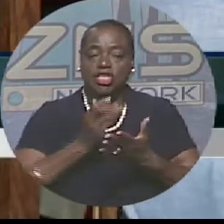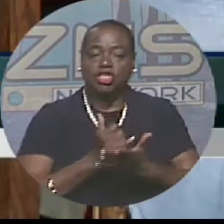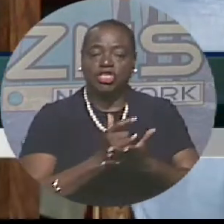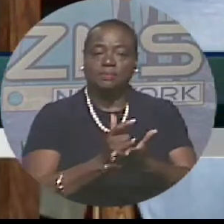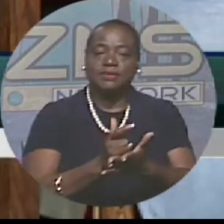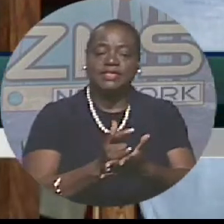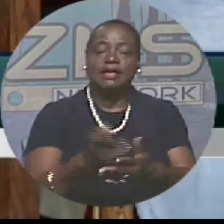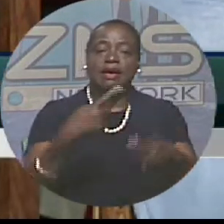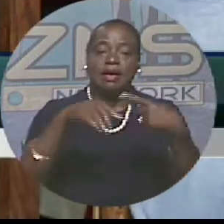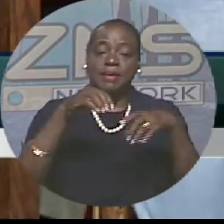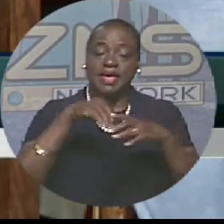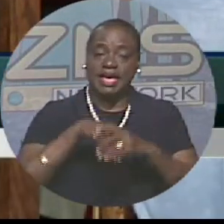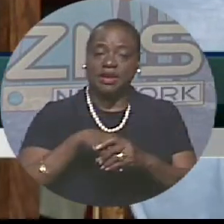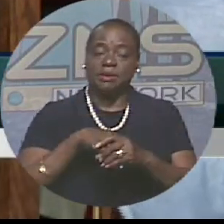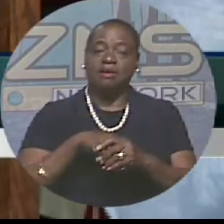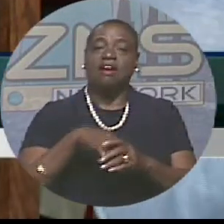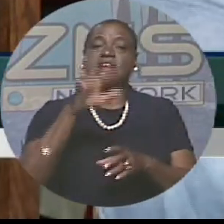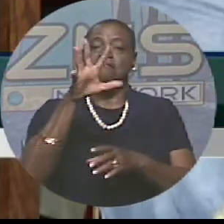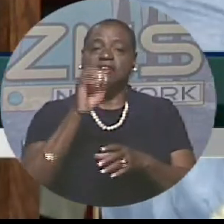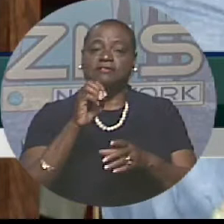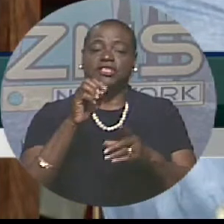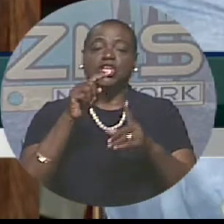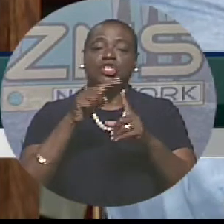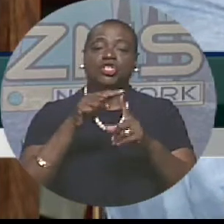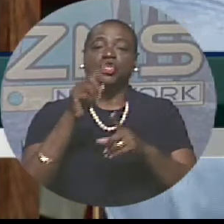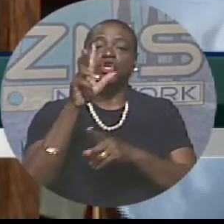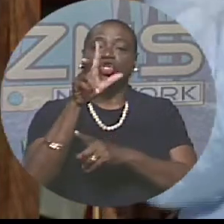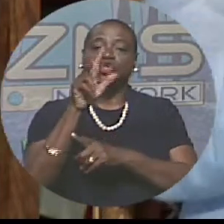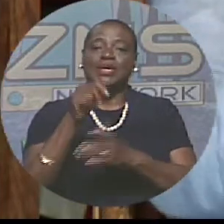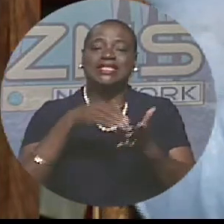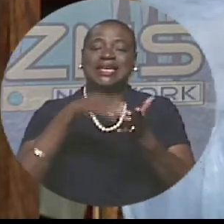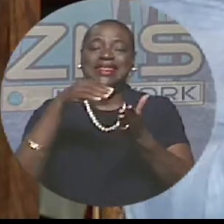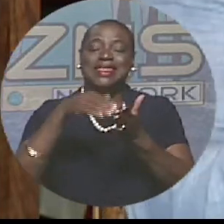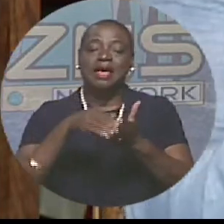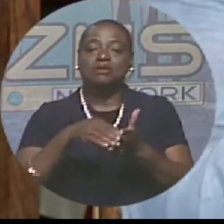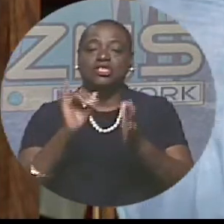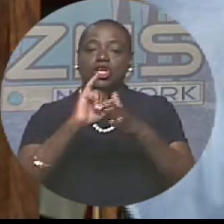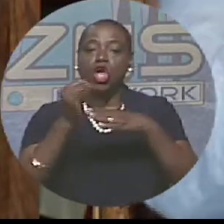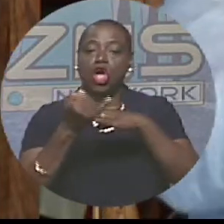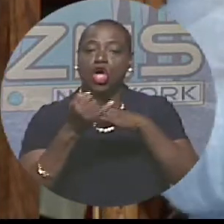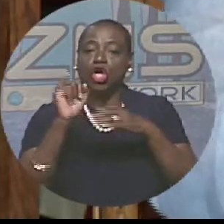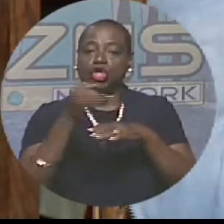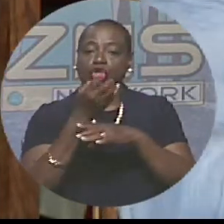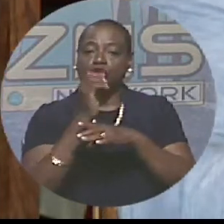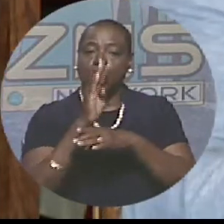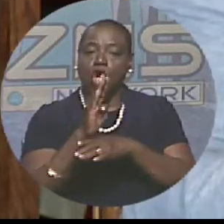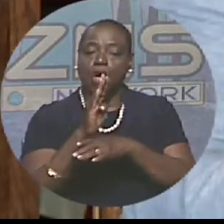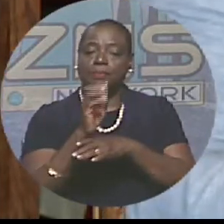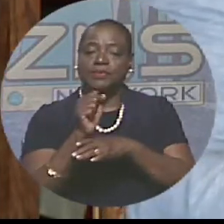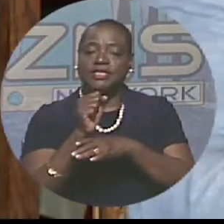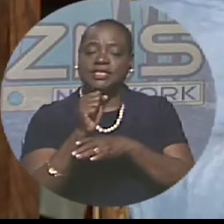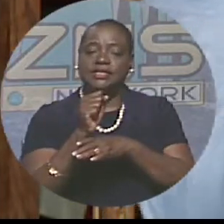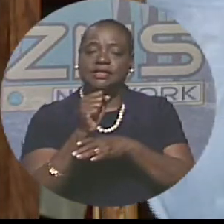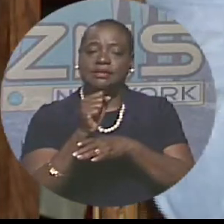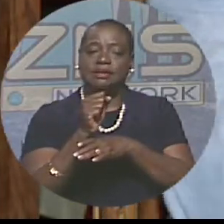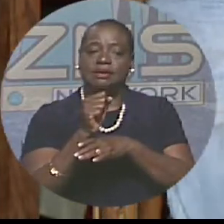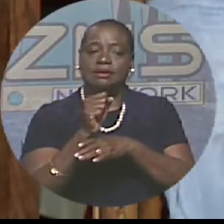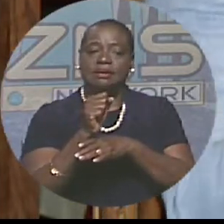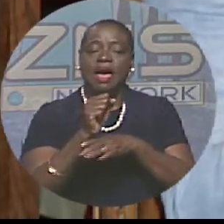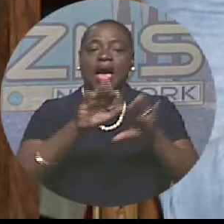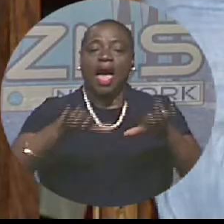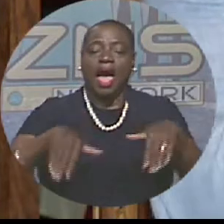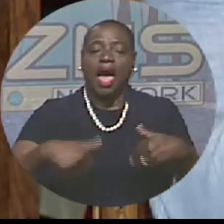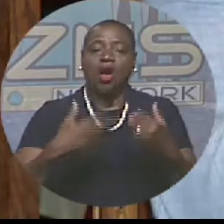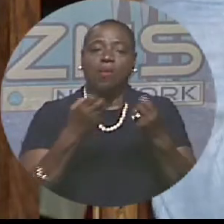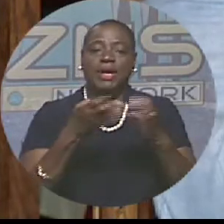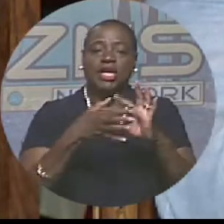average of 15 to 20,000 jobs walking off those ships, coming into Nassau Harbor, walking into downtown areas. How many of